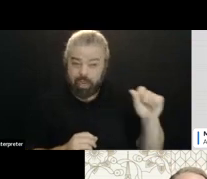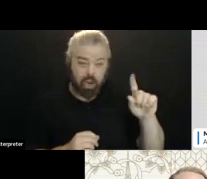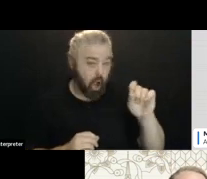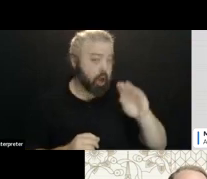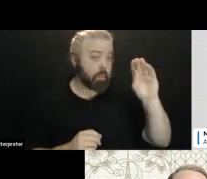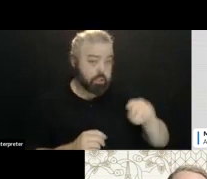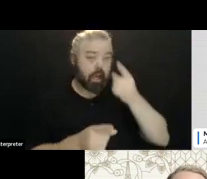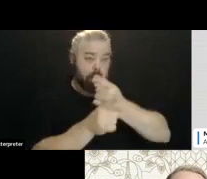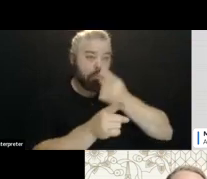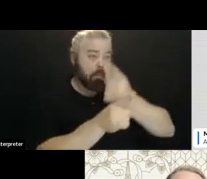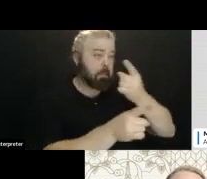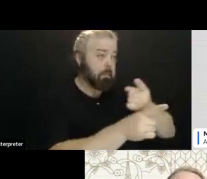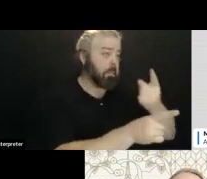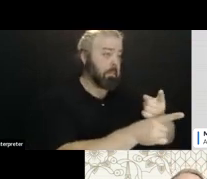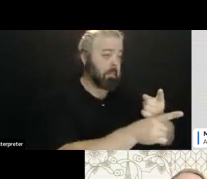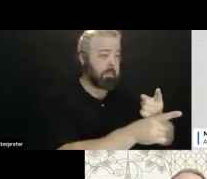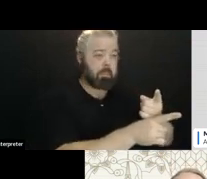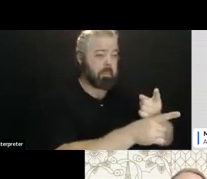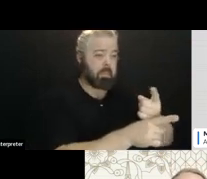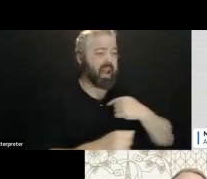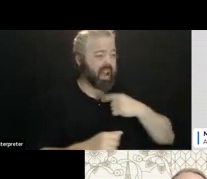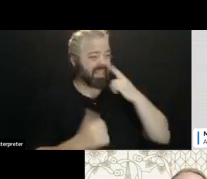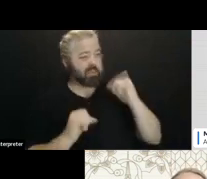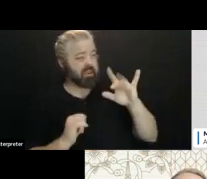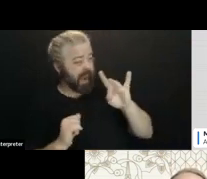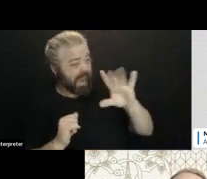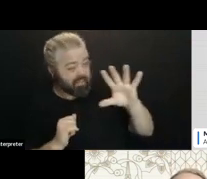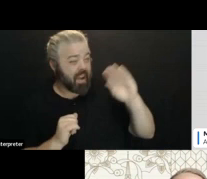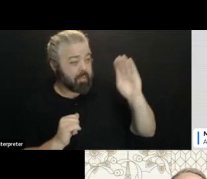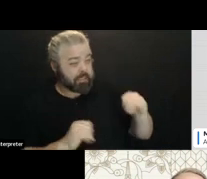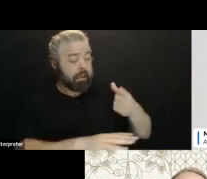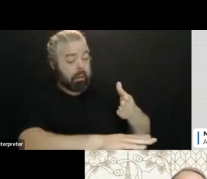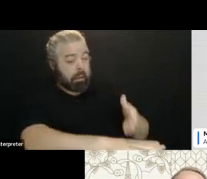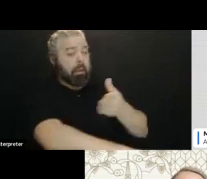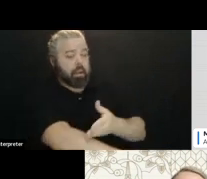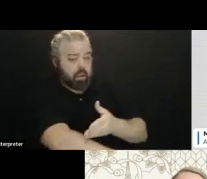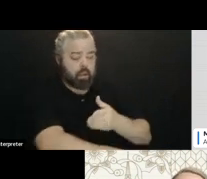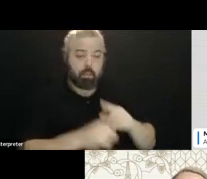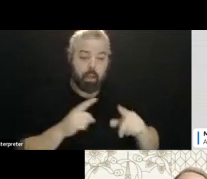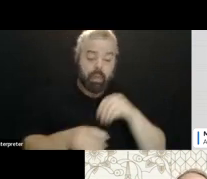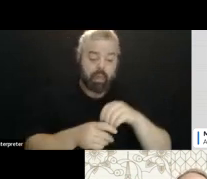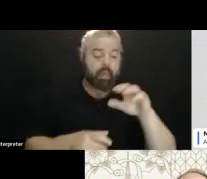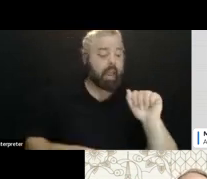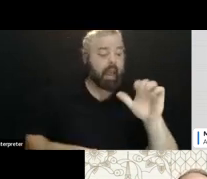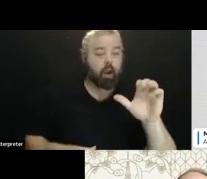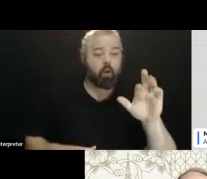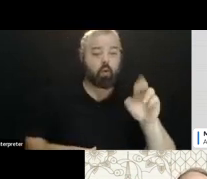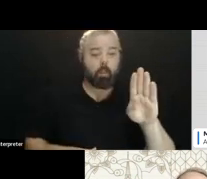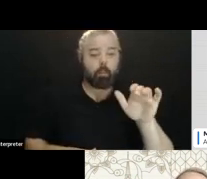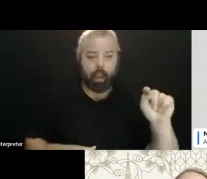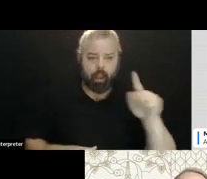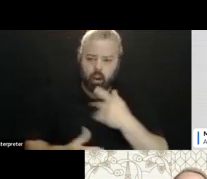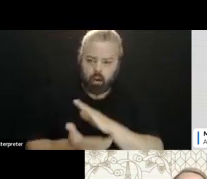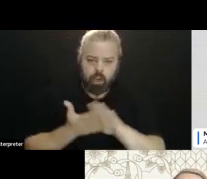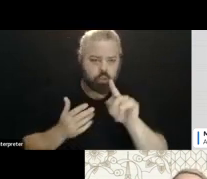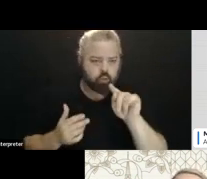like sort of in the 85% range, in my opinion. And there are some really good tools within Acrobat where you can assign headers, and you